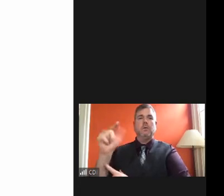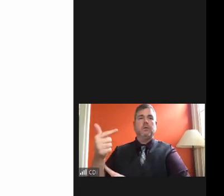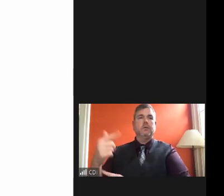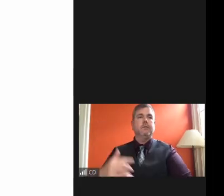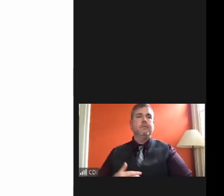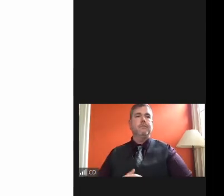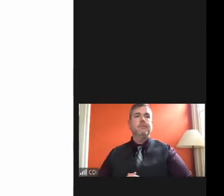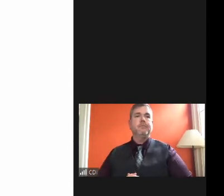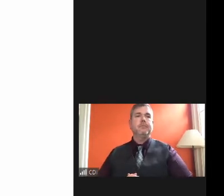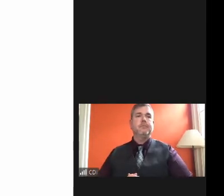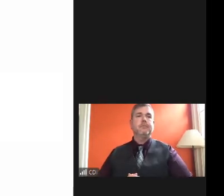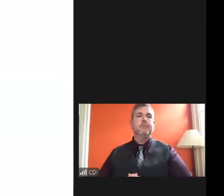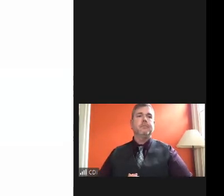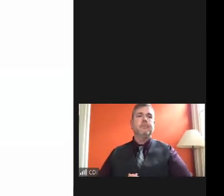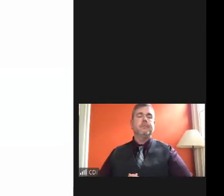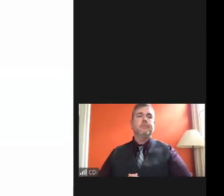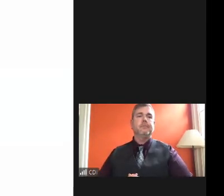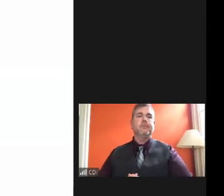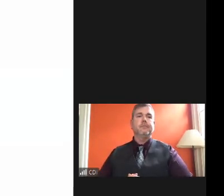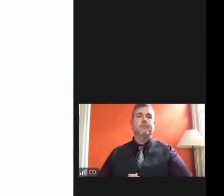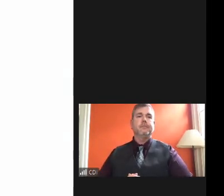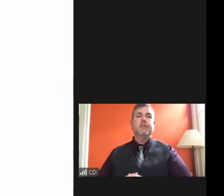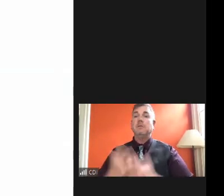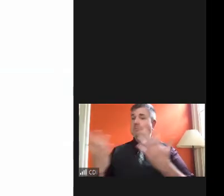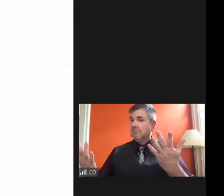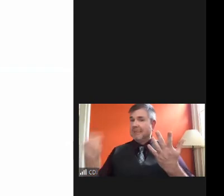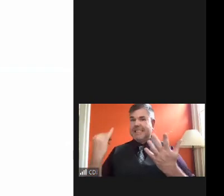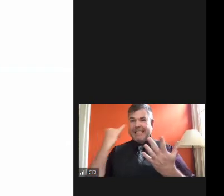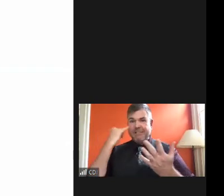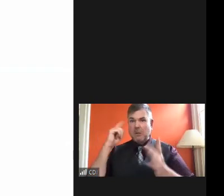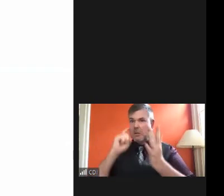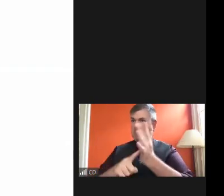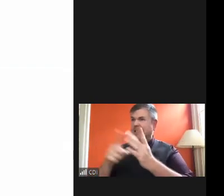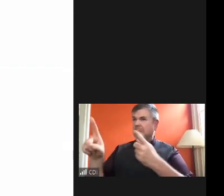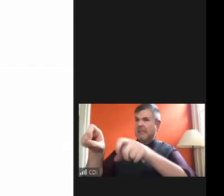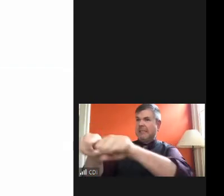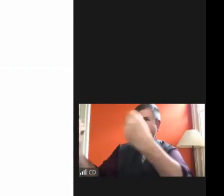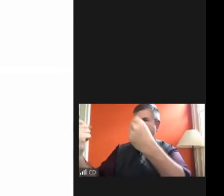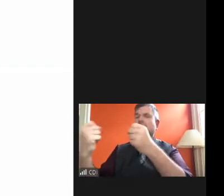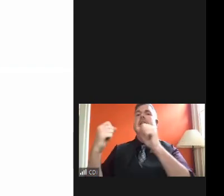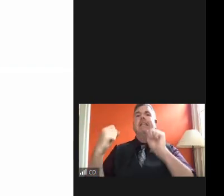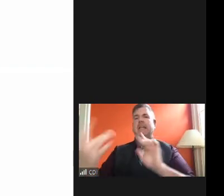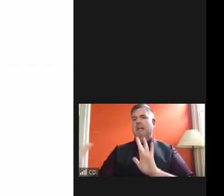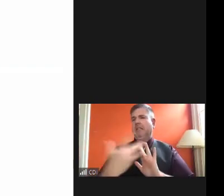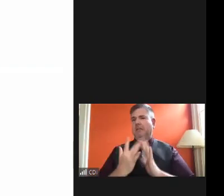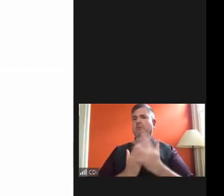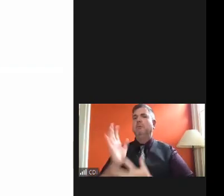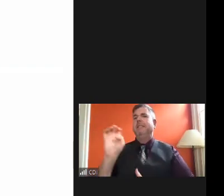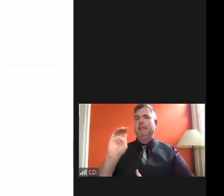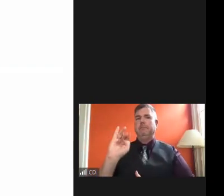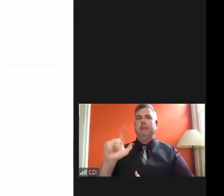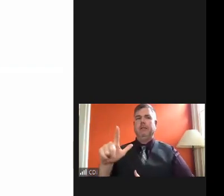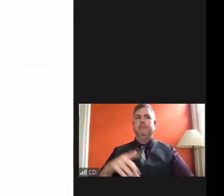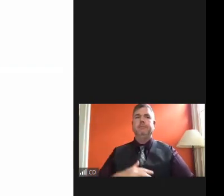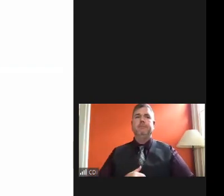make a decision about what we should elevate to the state for the strike team. We're also developing our own Marin County strike team under